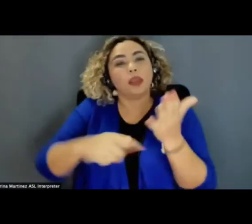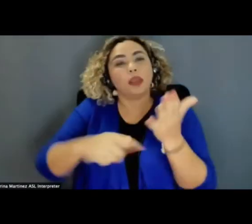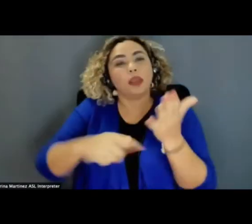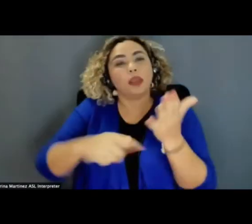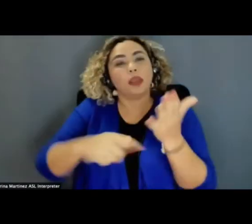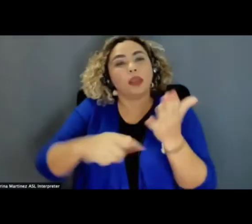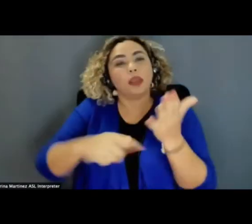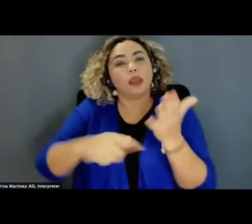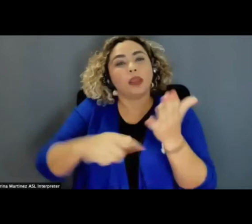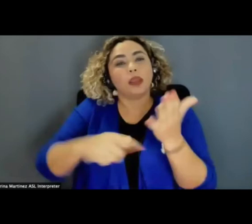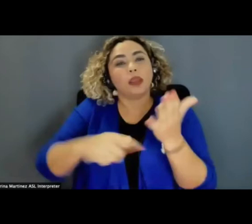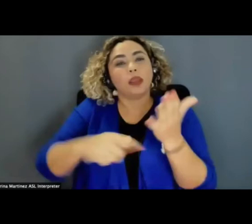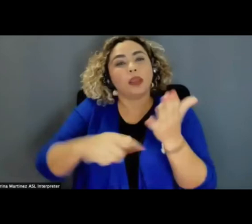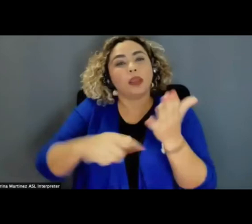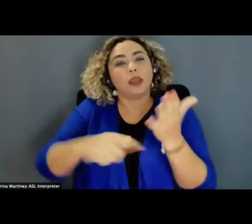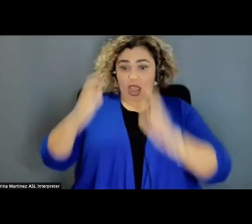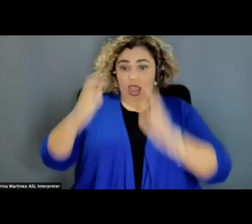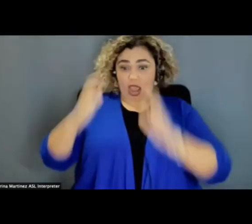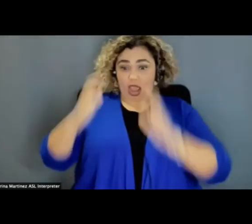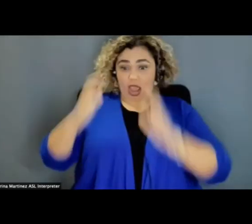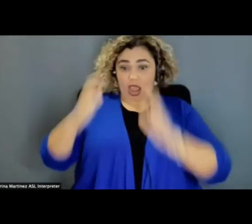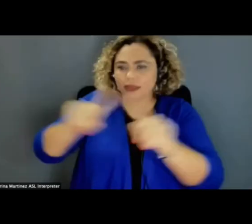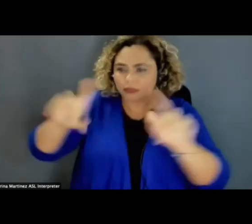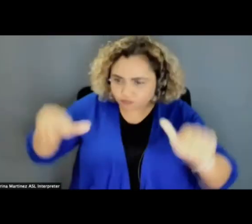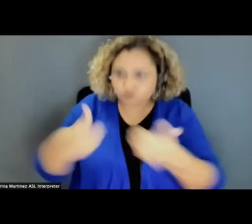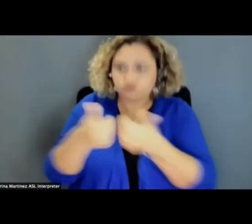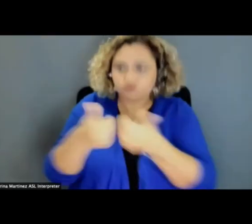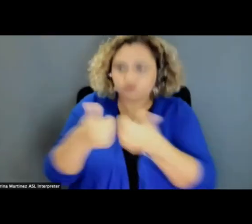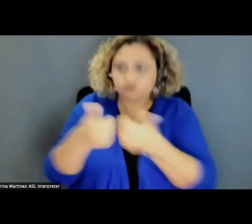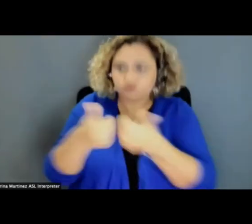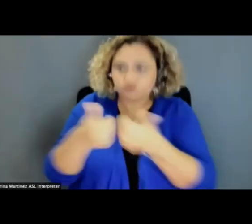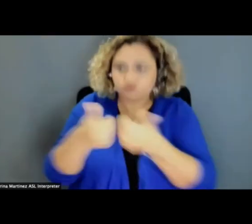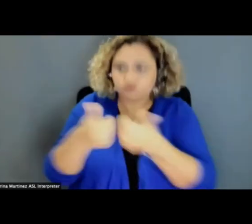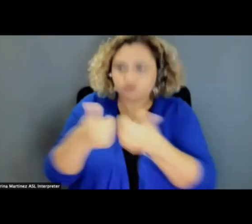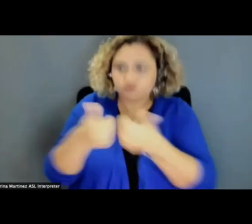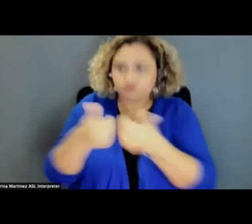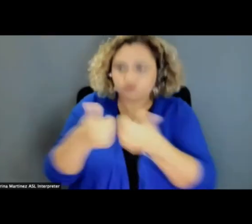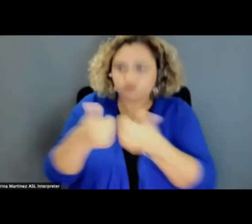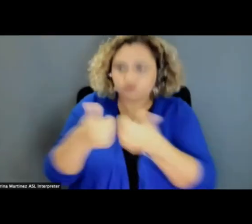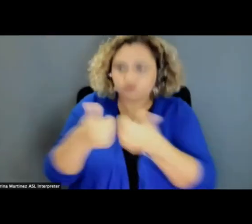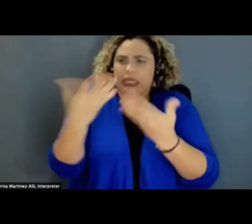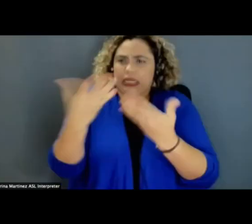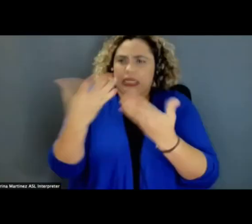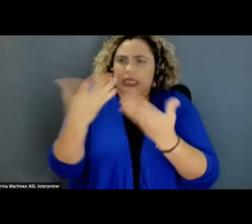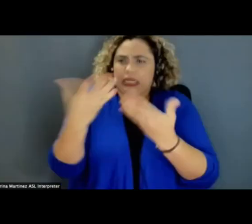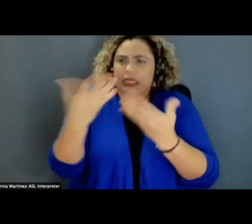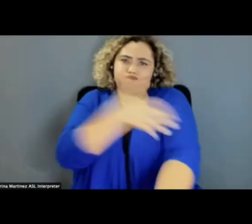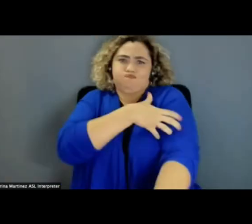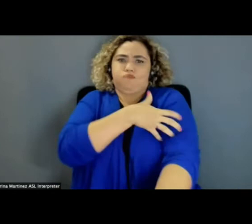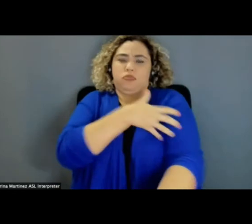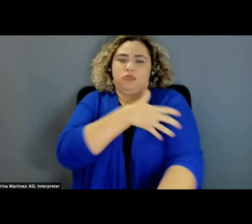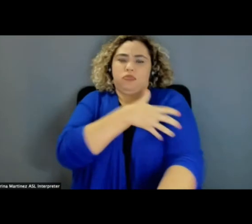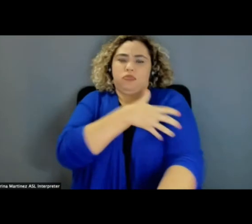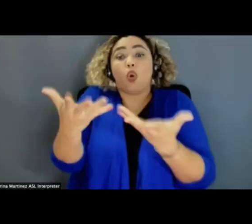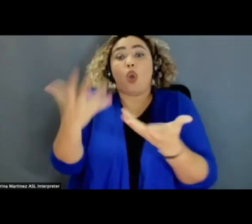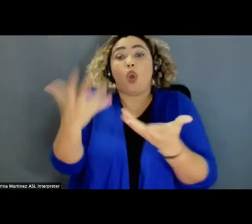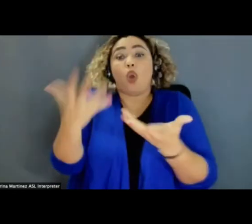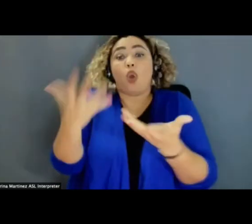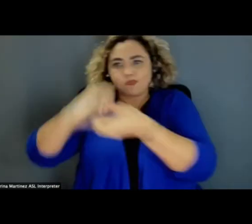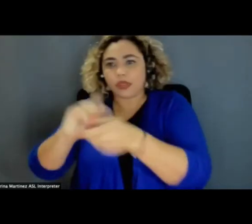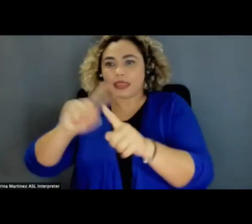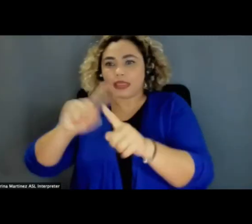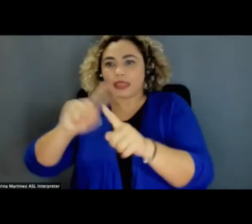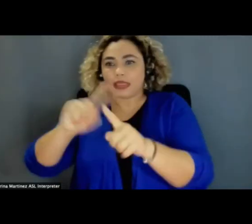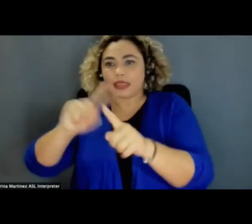for community change, leadership, and empowerment. And we have chosen to begin the effort of building bridges across cultures